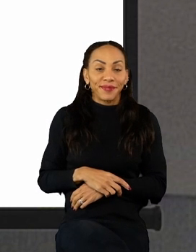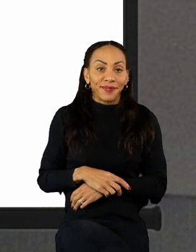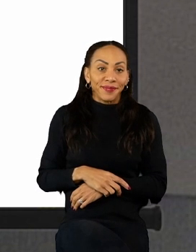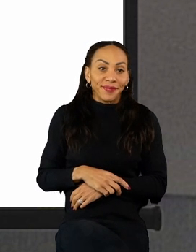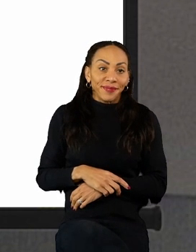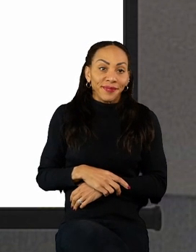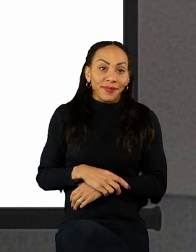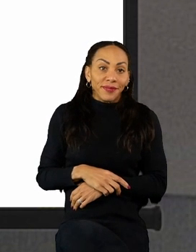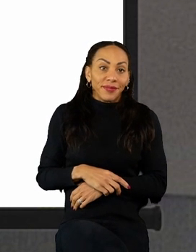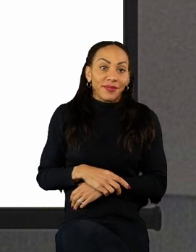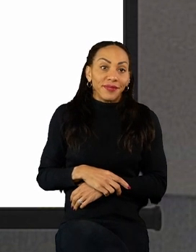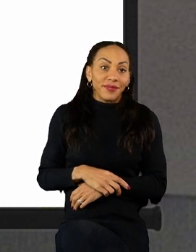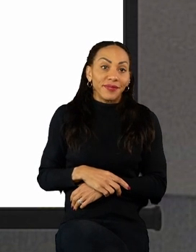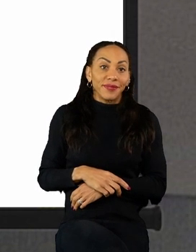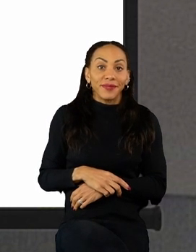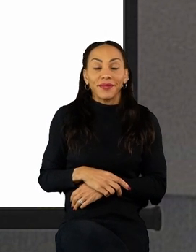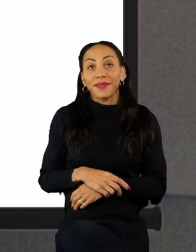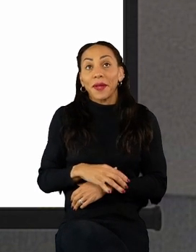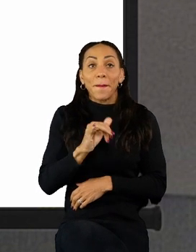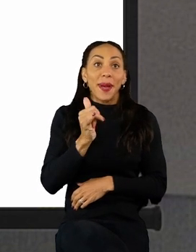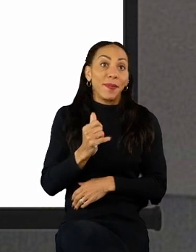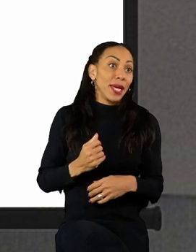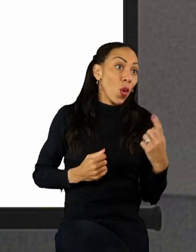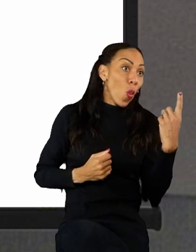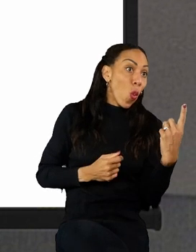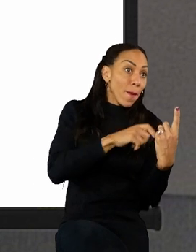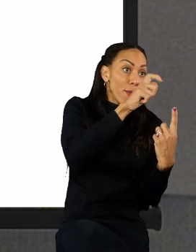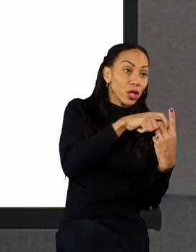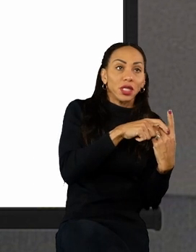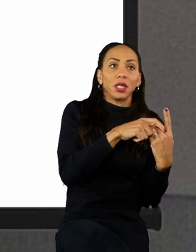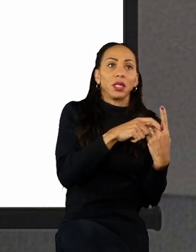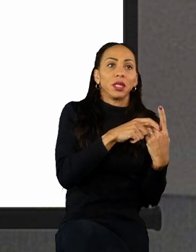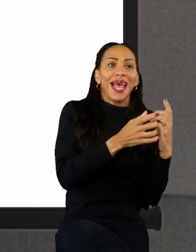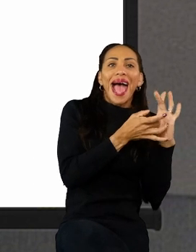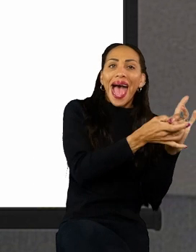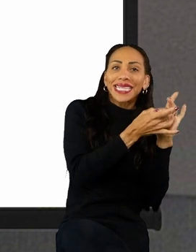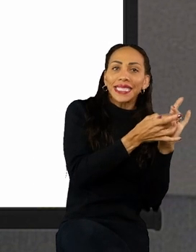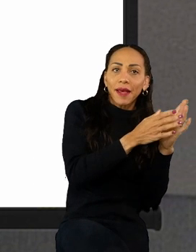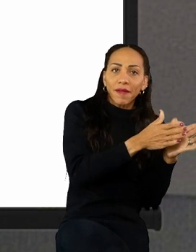live there and then there's some kind of filler image on the second person